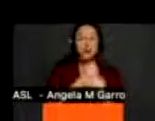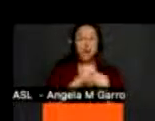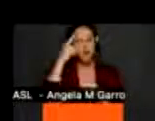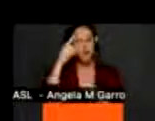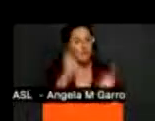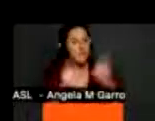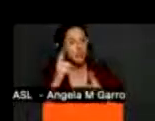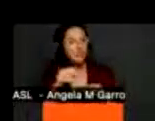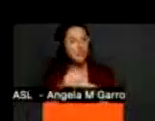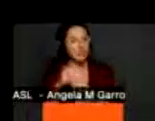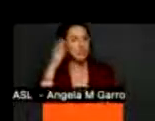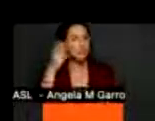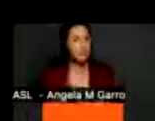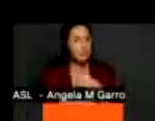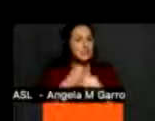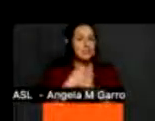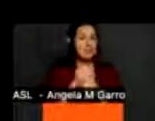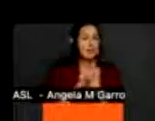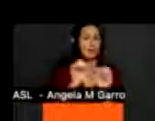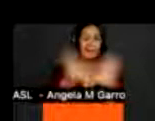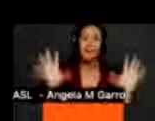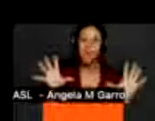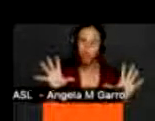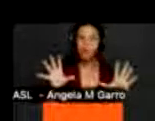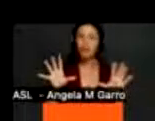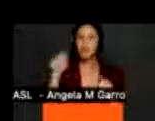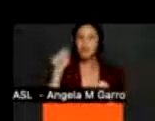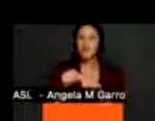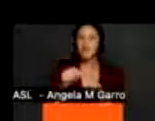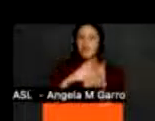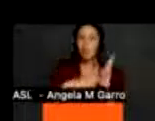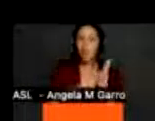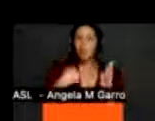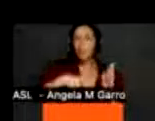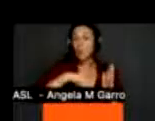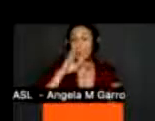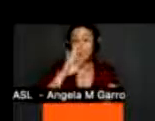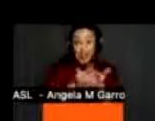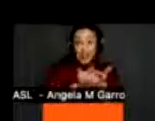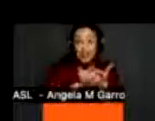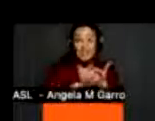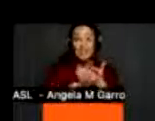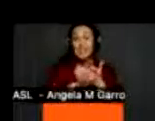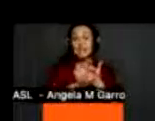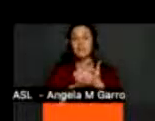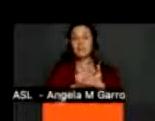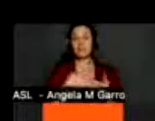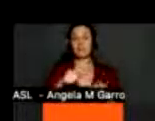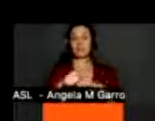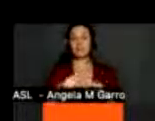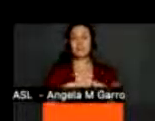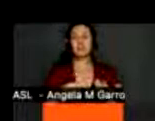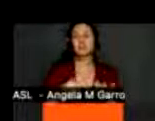in future years to make it very clear that these are what we believe to be effective and